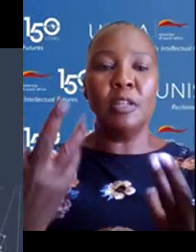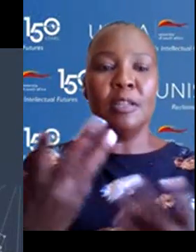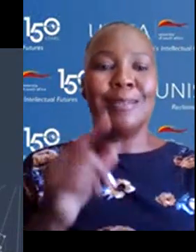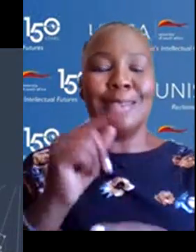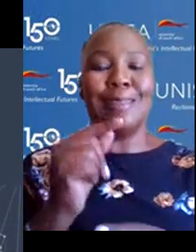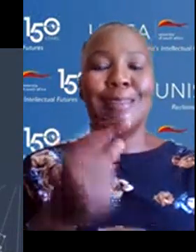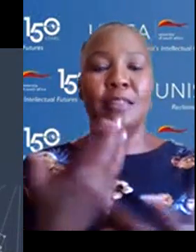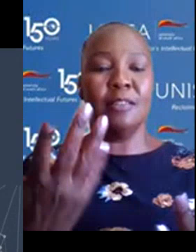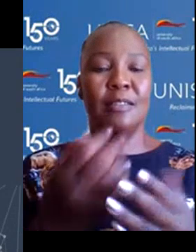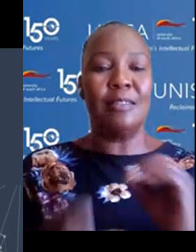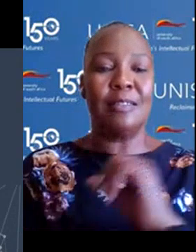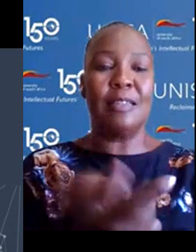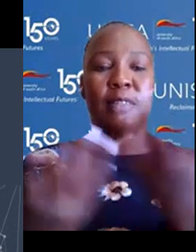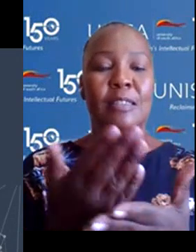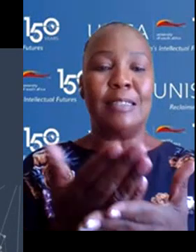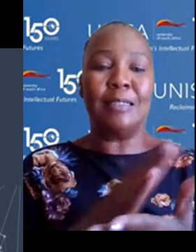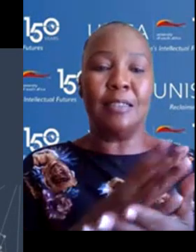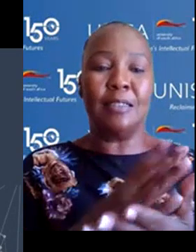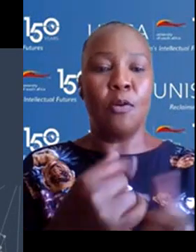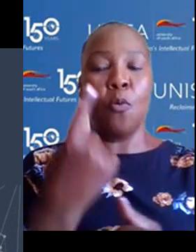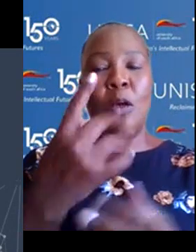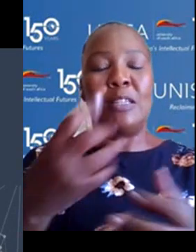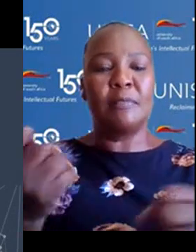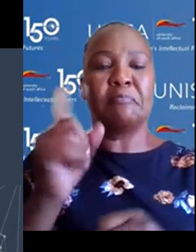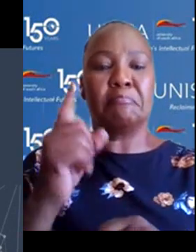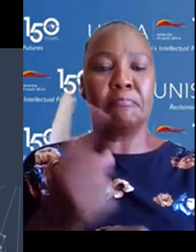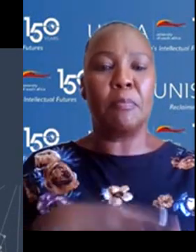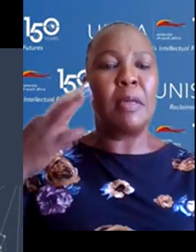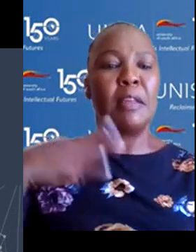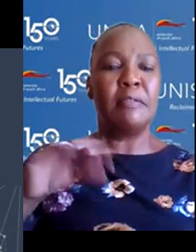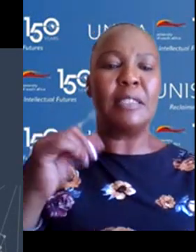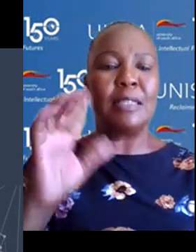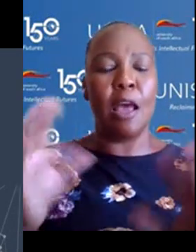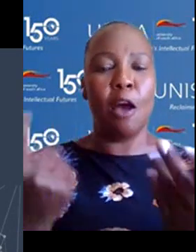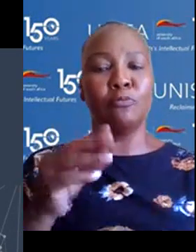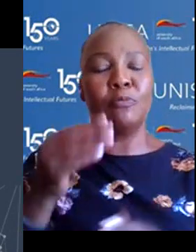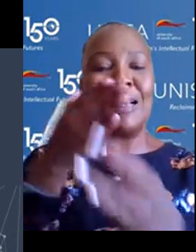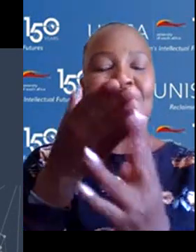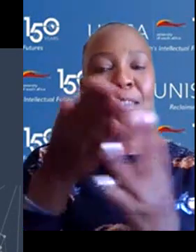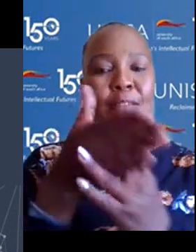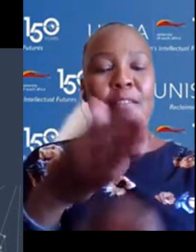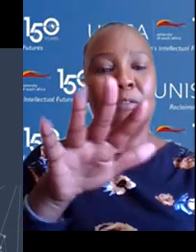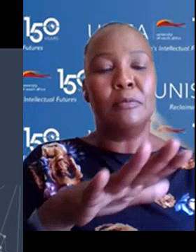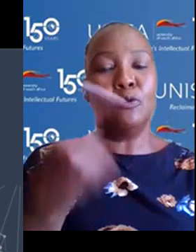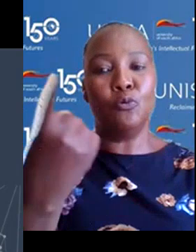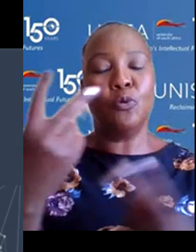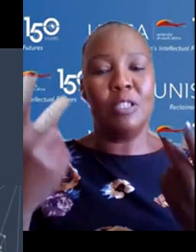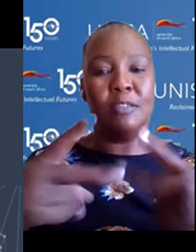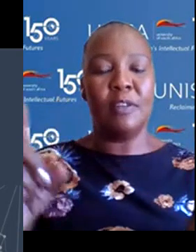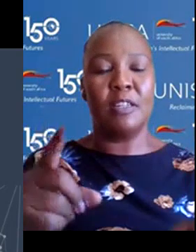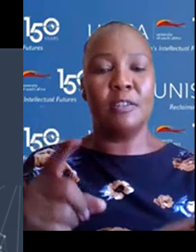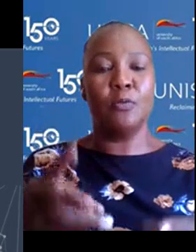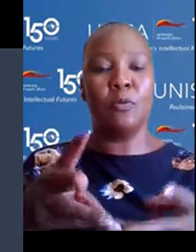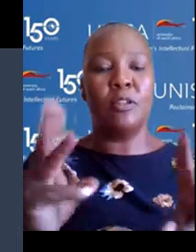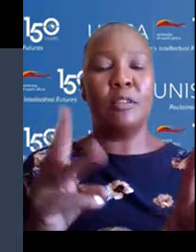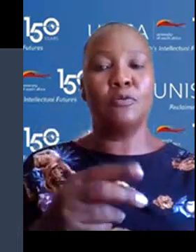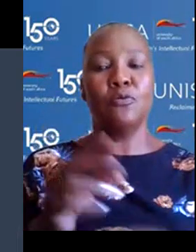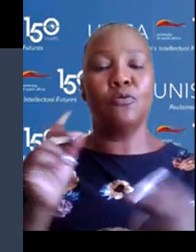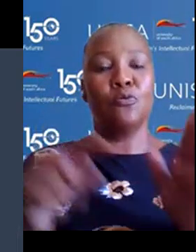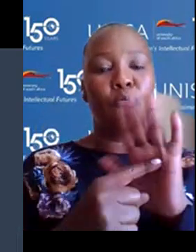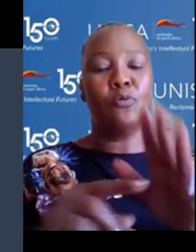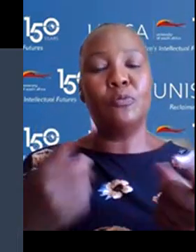to see what is OneDrive, what are the benefits, and how do we access the platform. There's two different ways, but we're going to show you both, and we've got activities